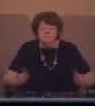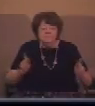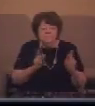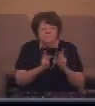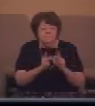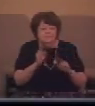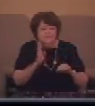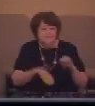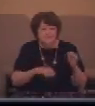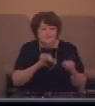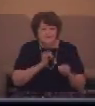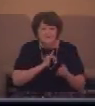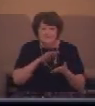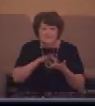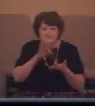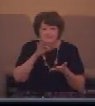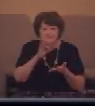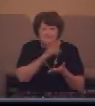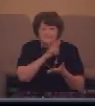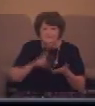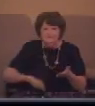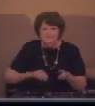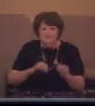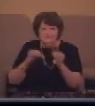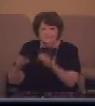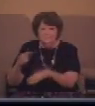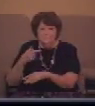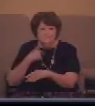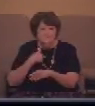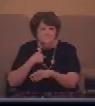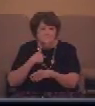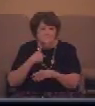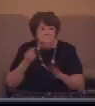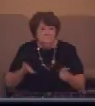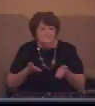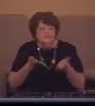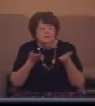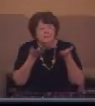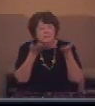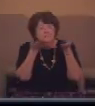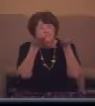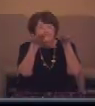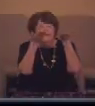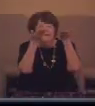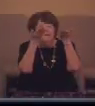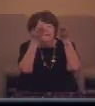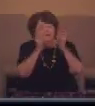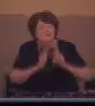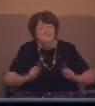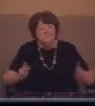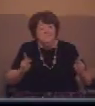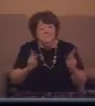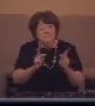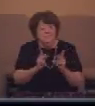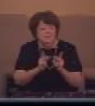plane than I have found. Lord, plant my feet on higher